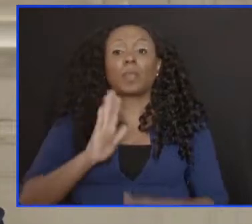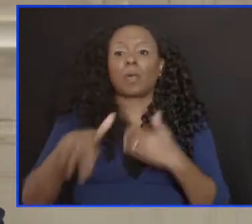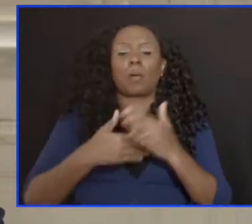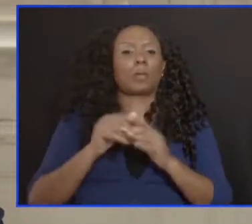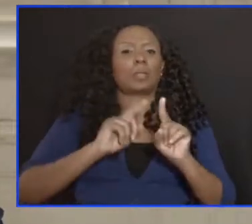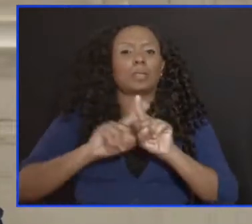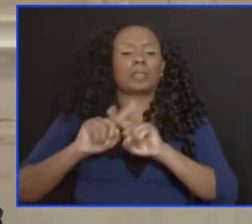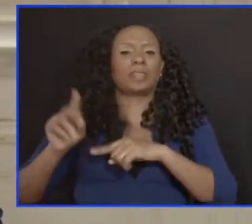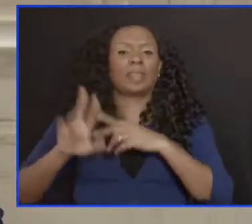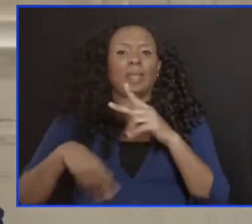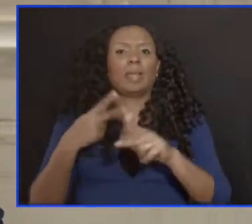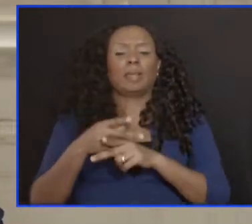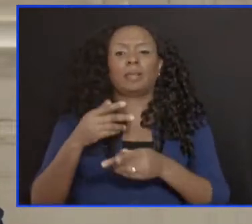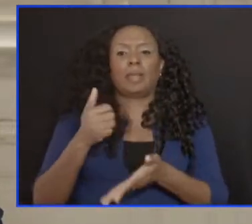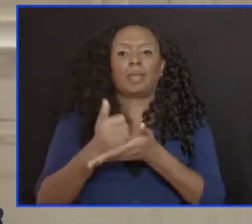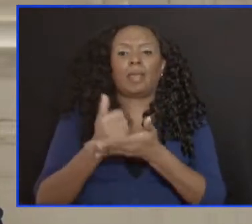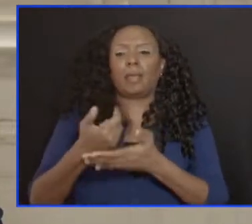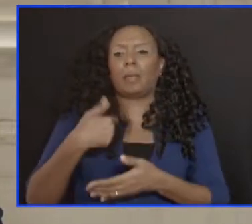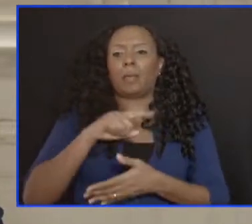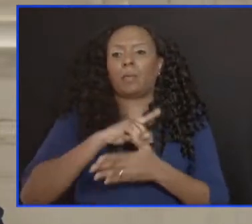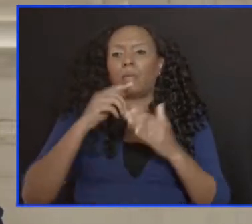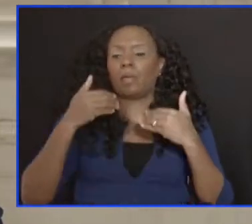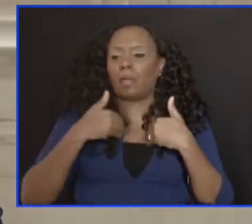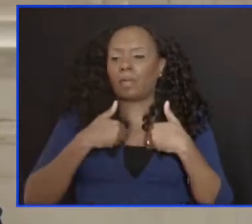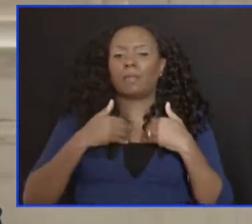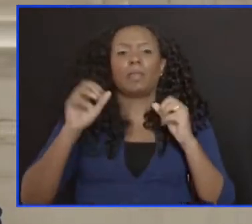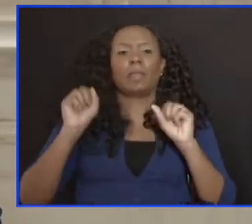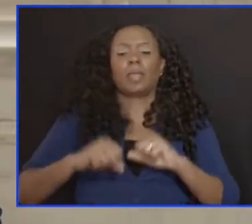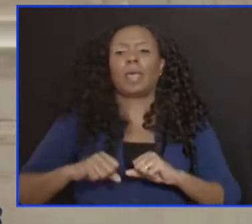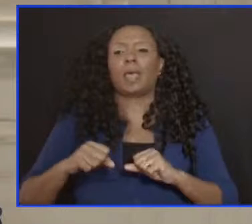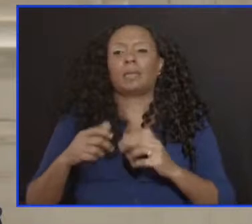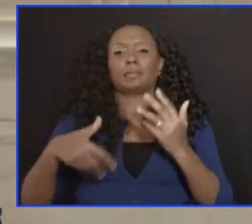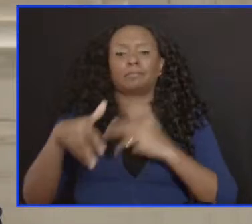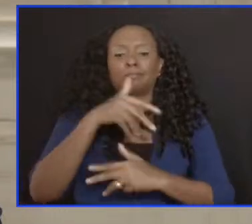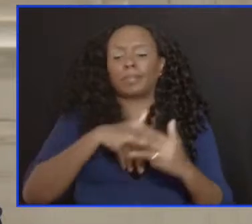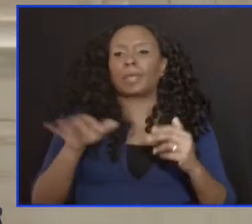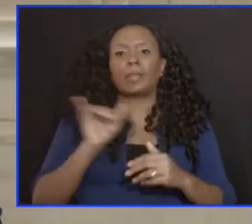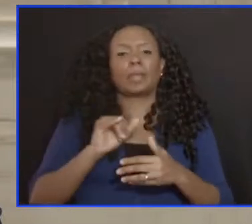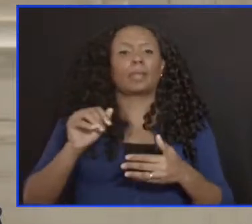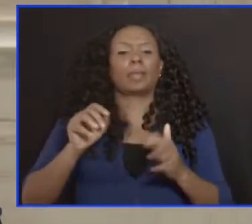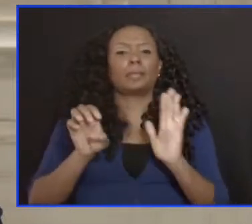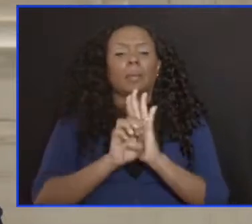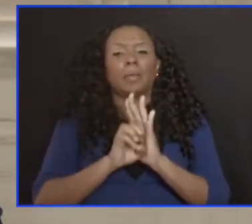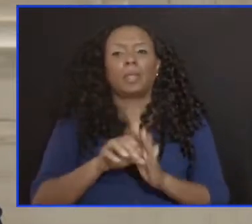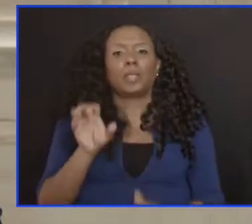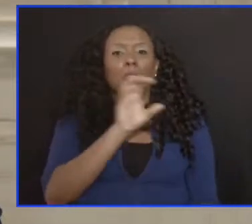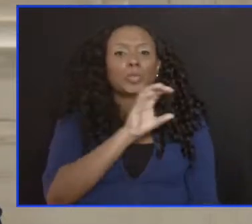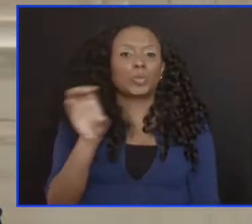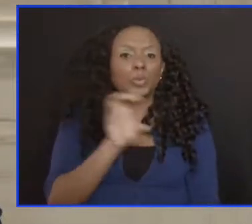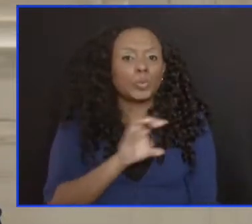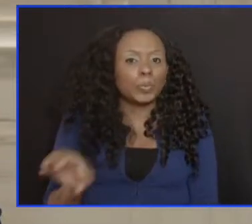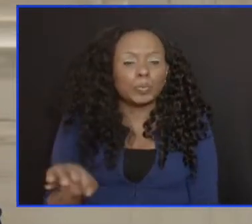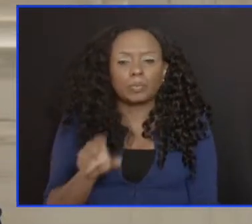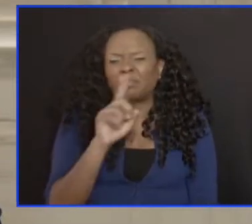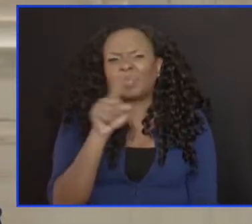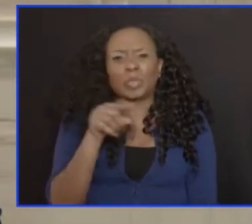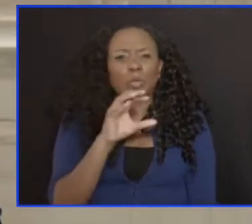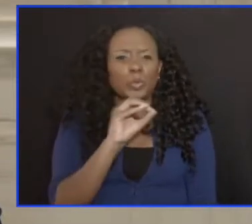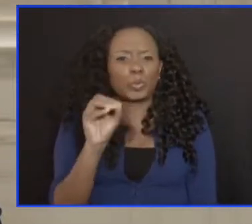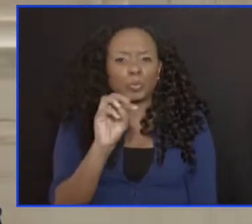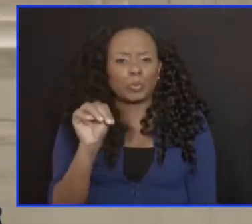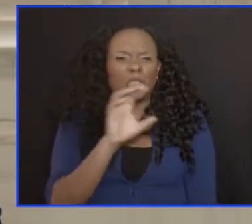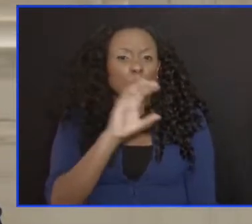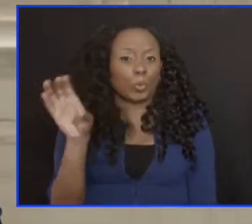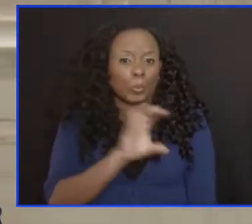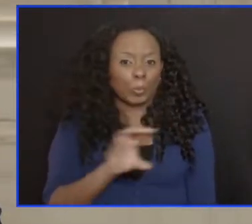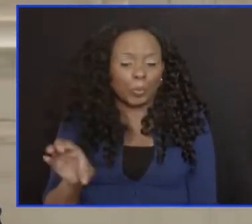actually interface directly with the patient and the relative. So whether it be by Zoom or other pictorial methods,